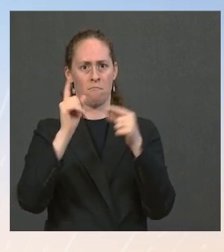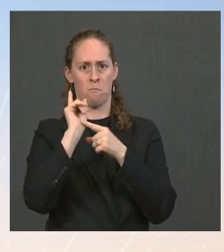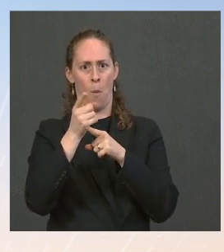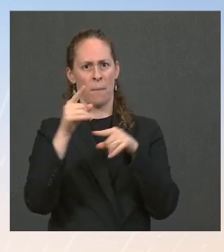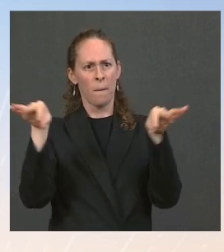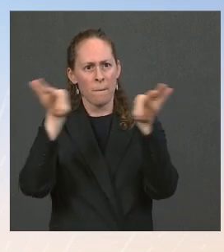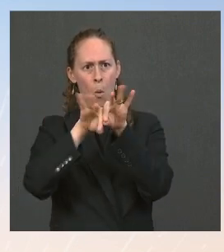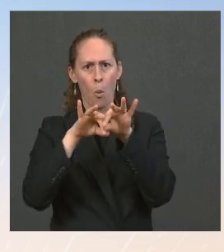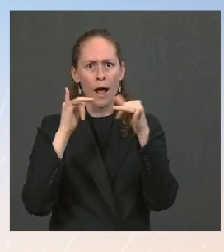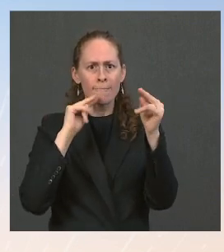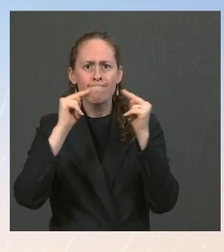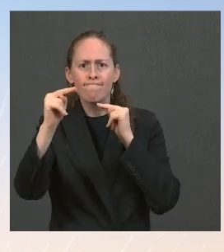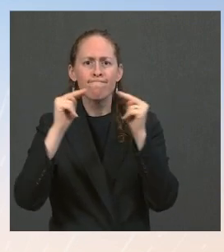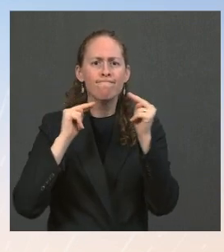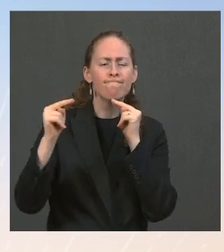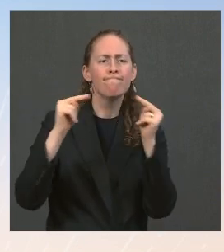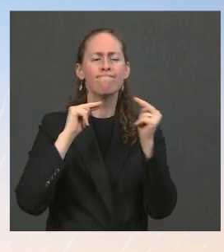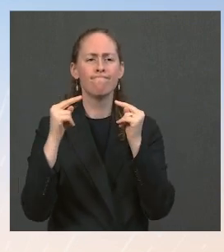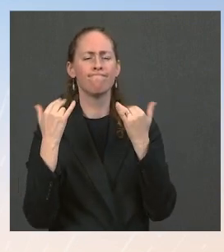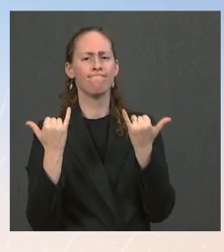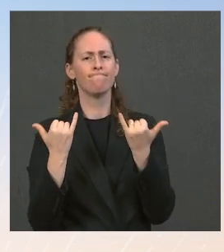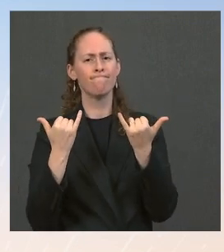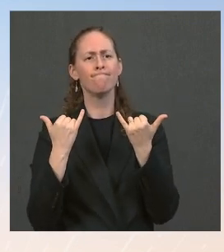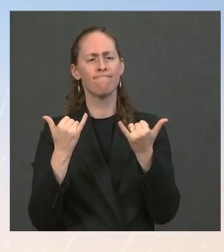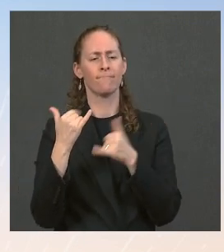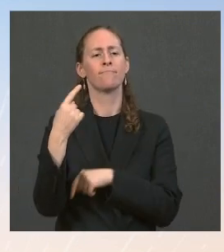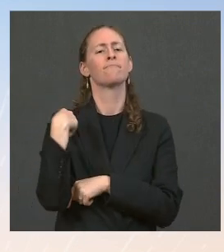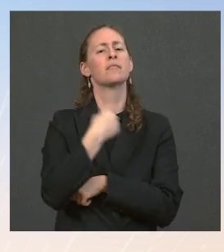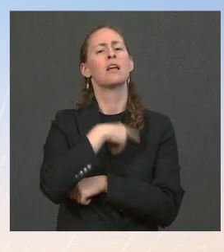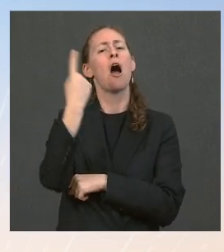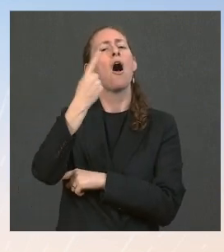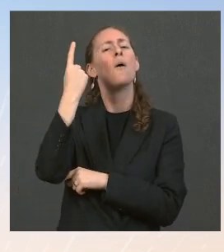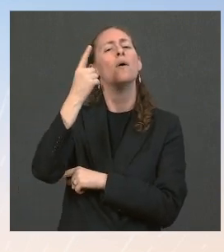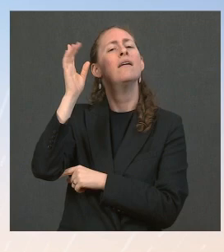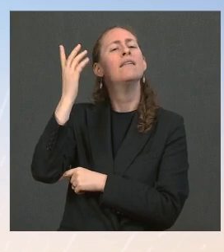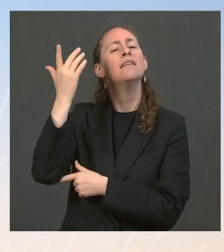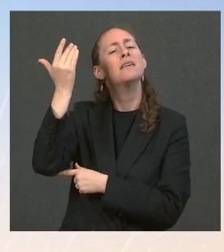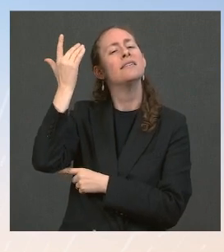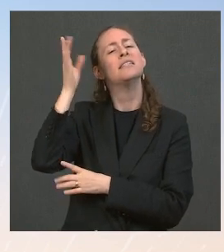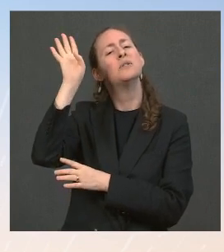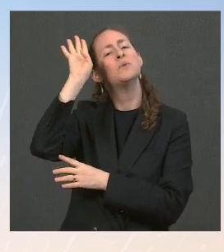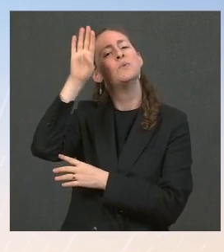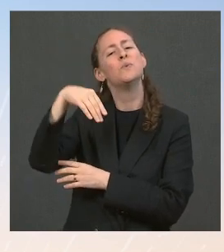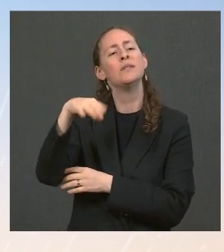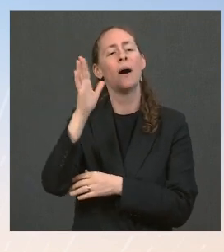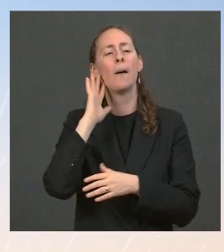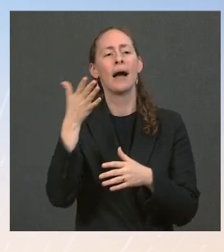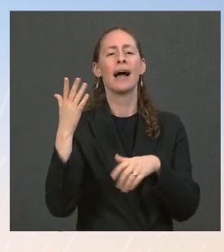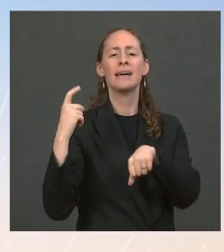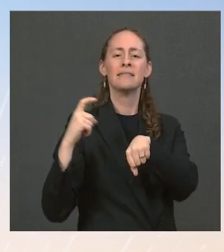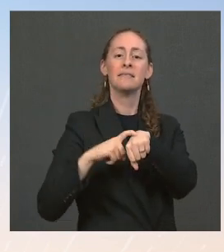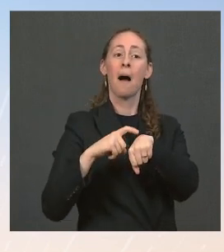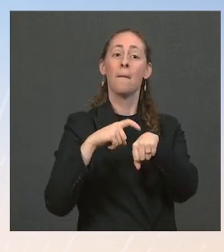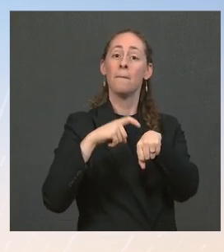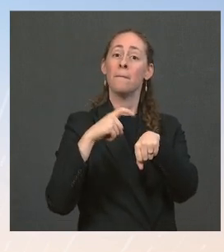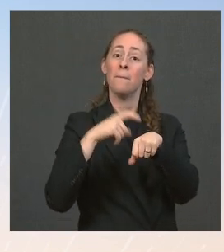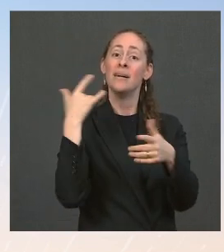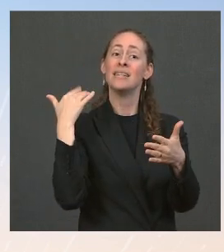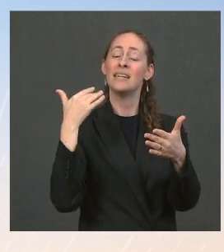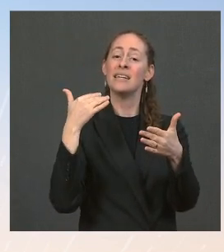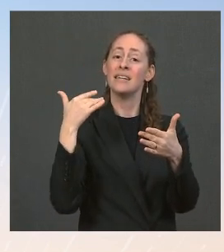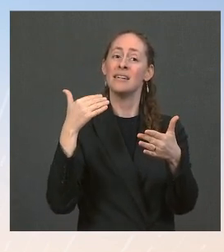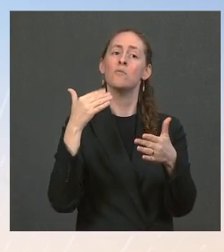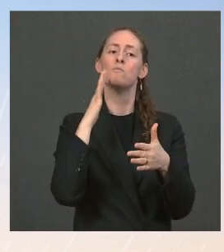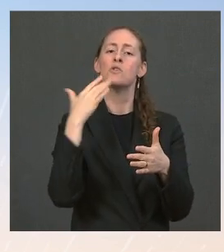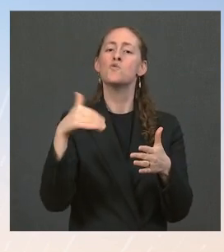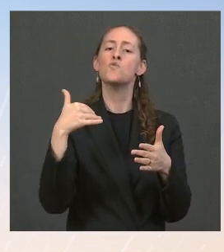discussions. And we always knew and have always known that as we get close to points where there are votes called